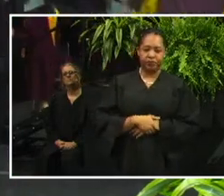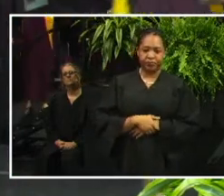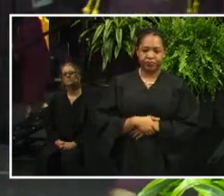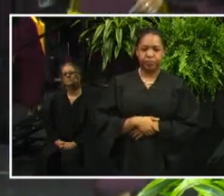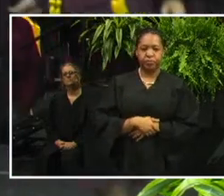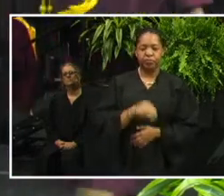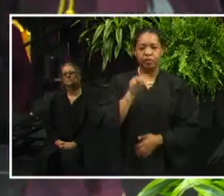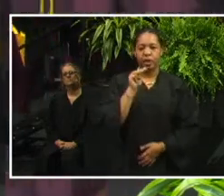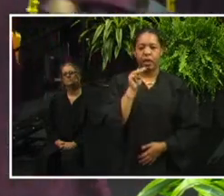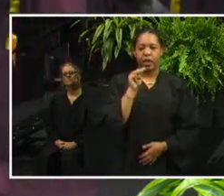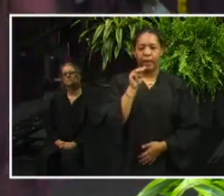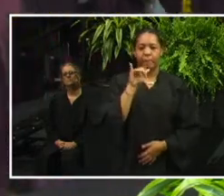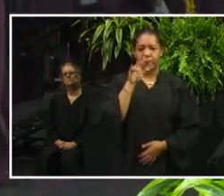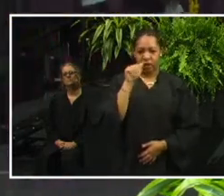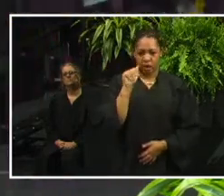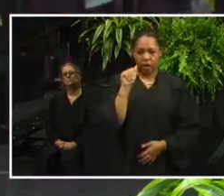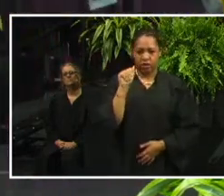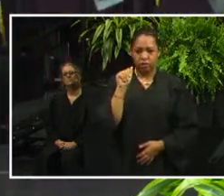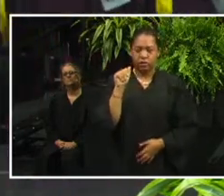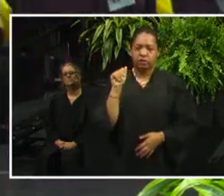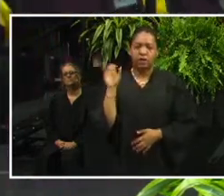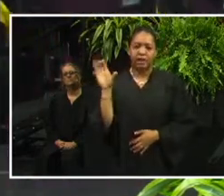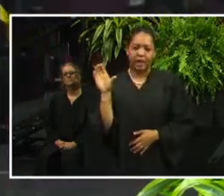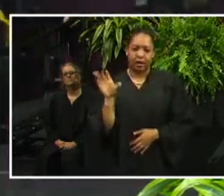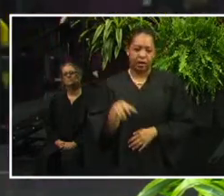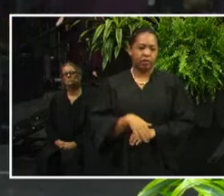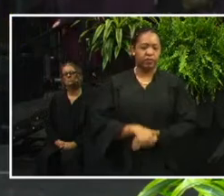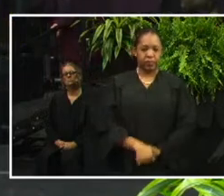Mia Corinne Tadlock.